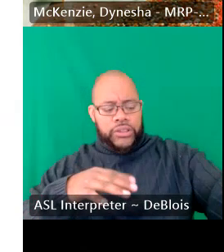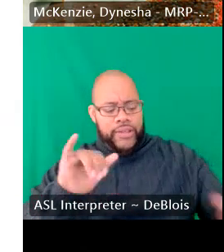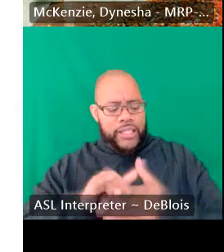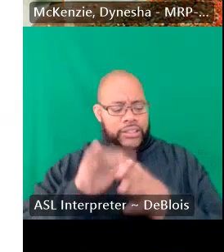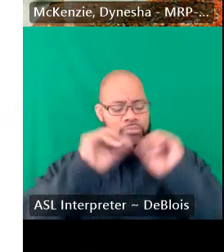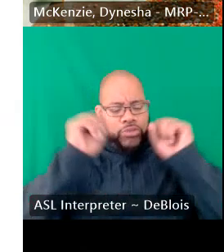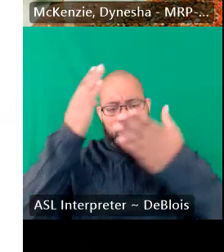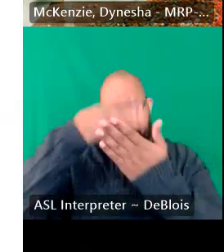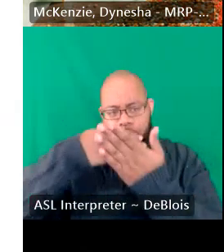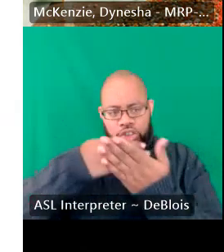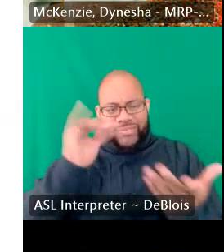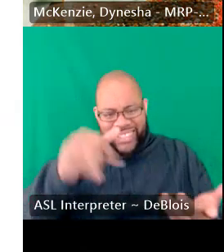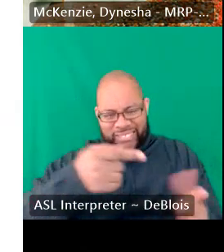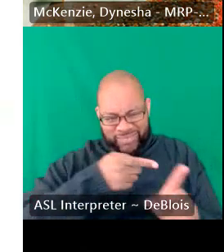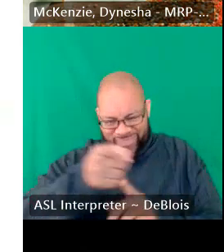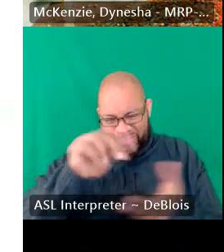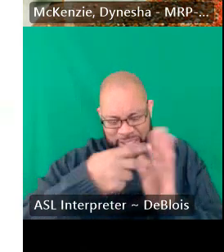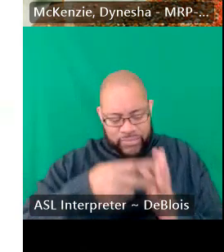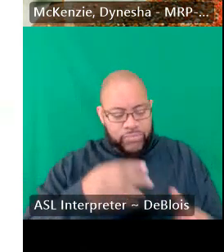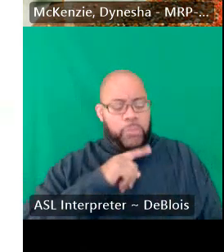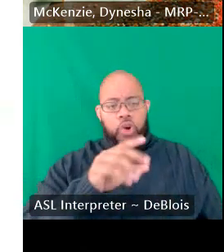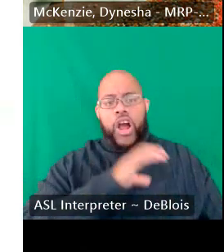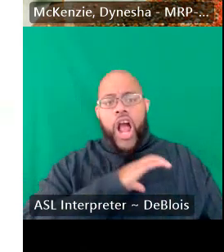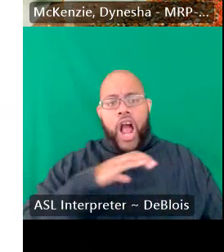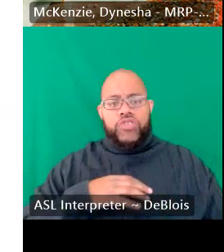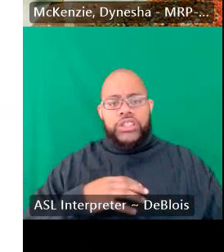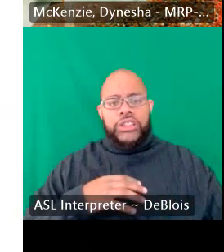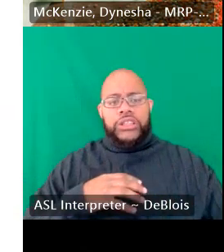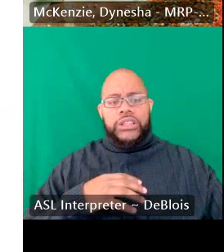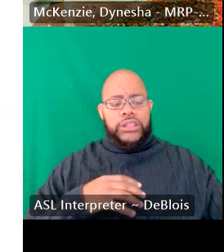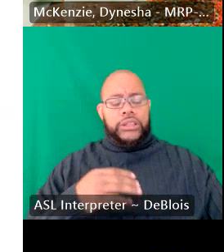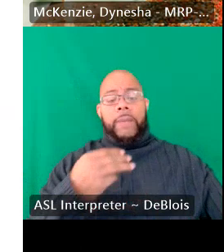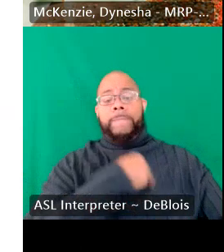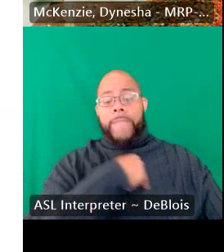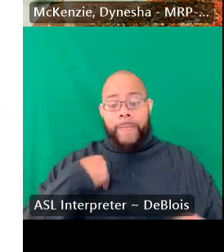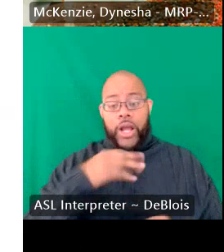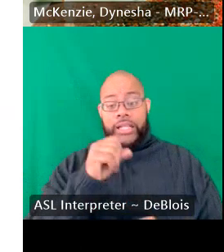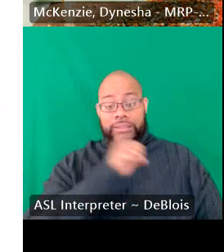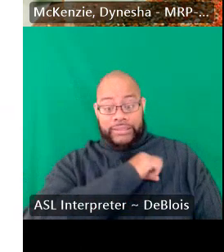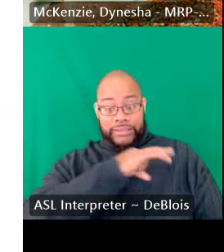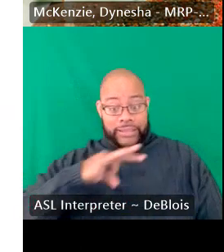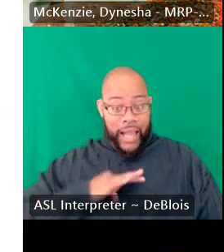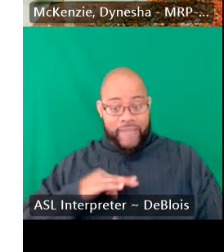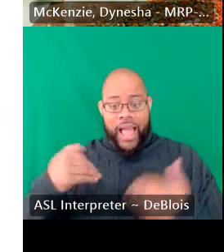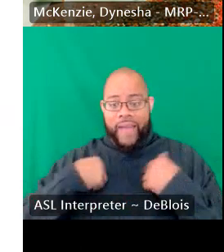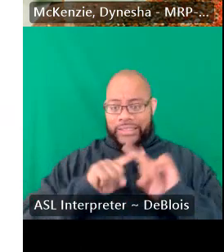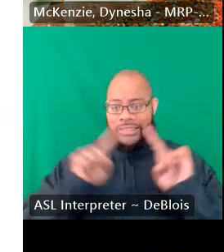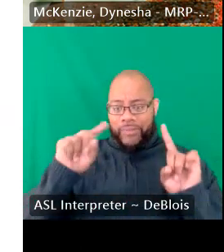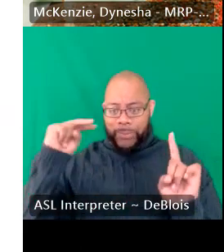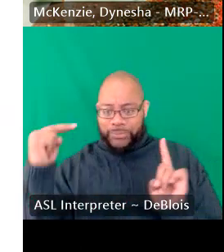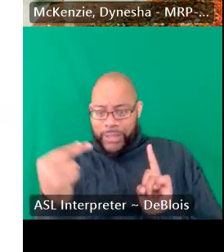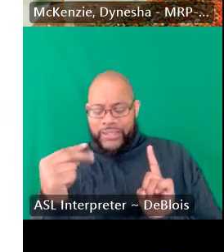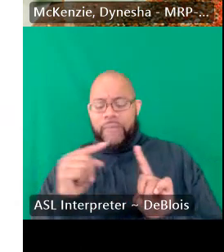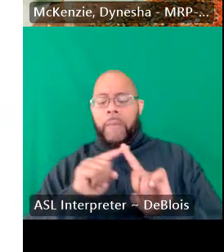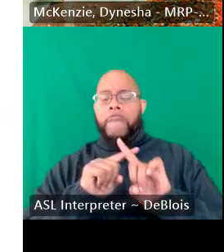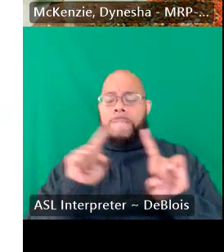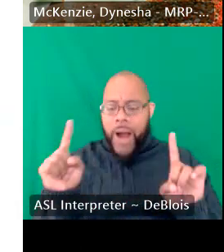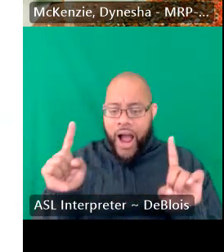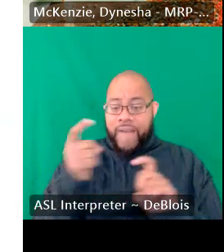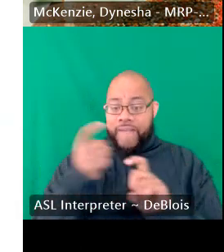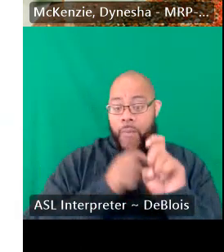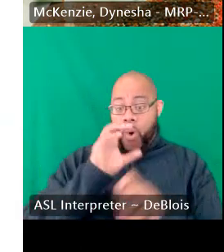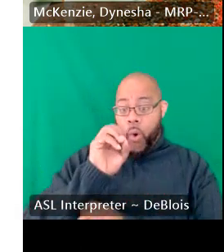budget. I'm sure that Congress members and their staff have a different view of that, but from the